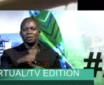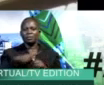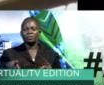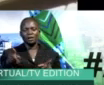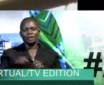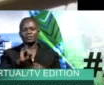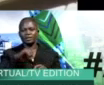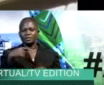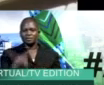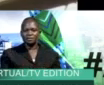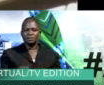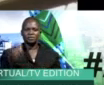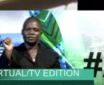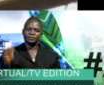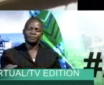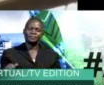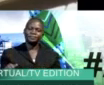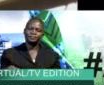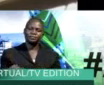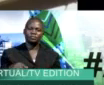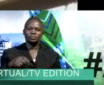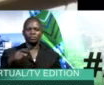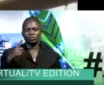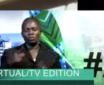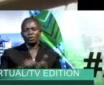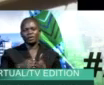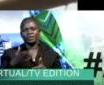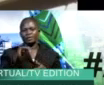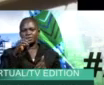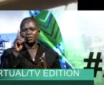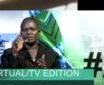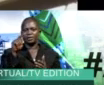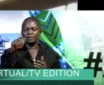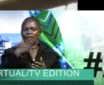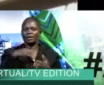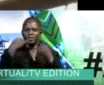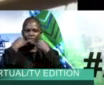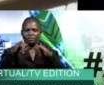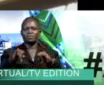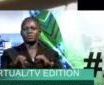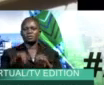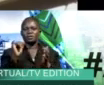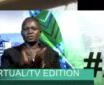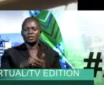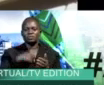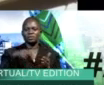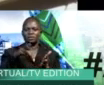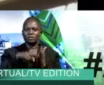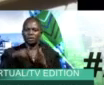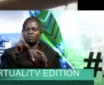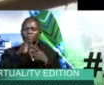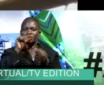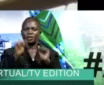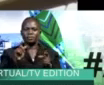But as I said, yes, one key thing is data and information that